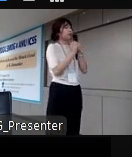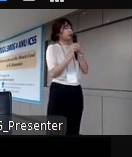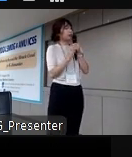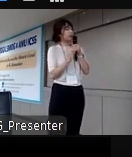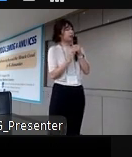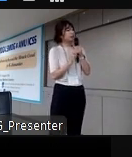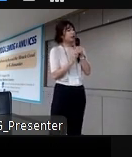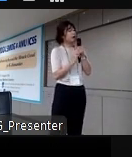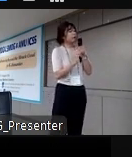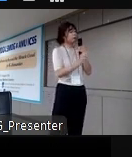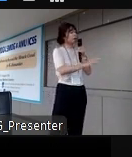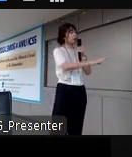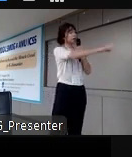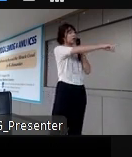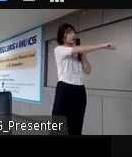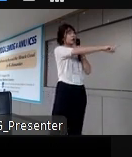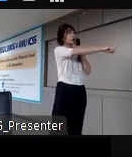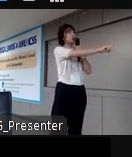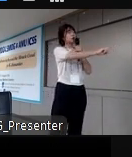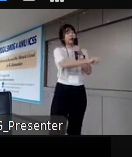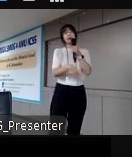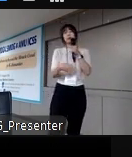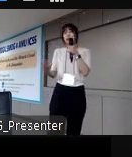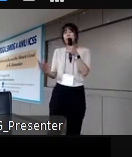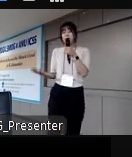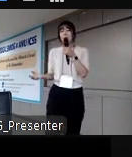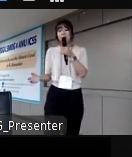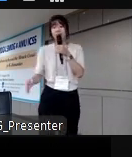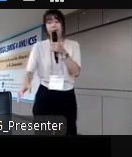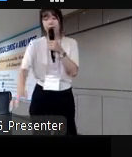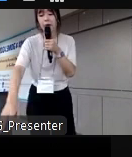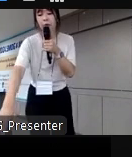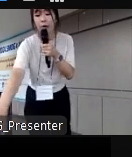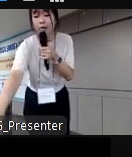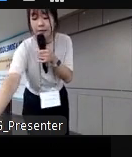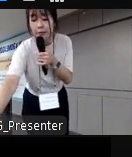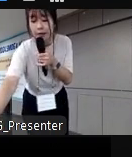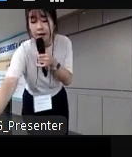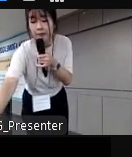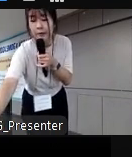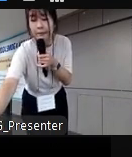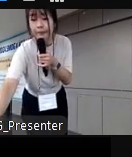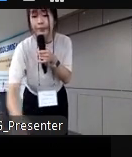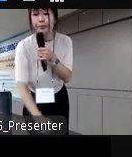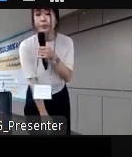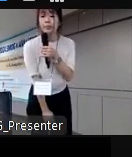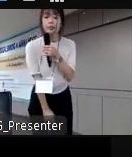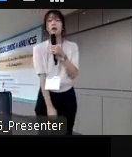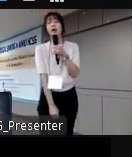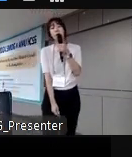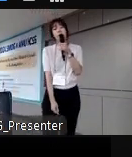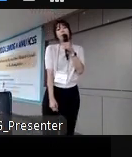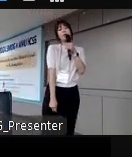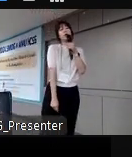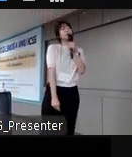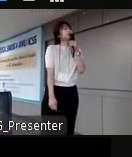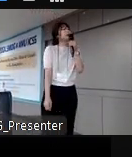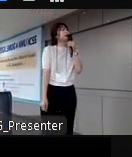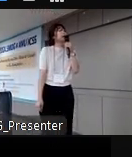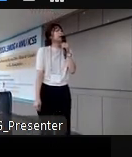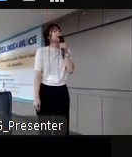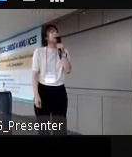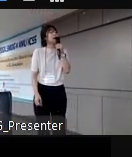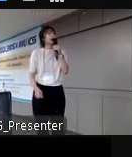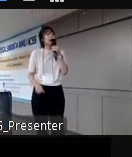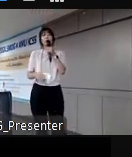of our signers all preferred the neutral ix when it was one referent, when it was simple enough. We also found